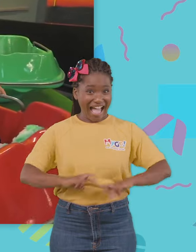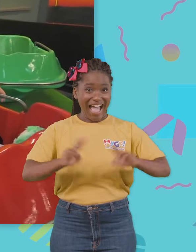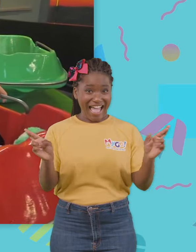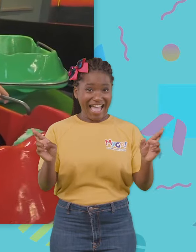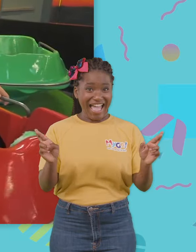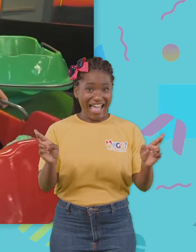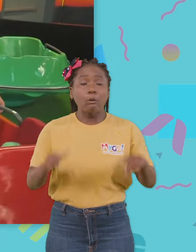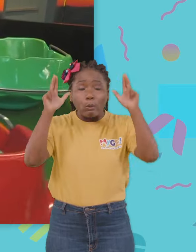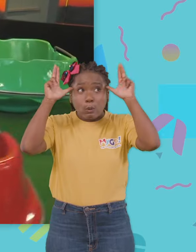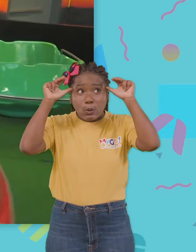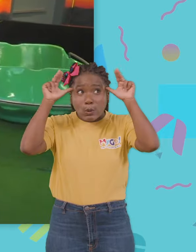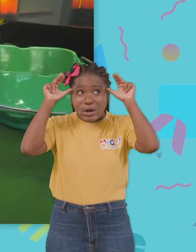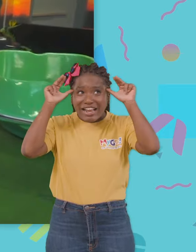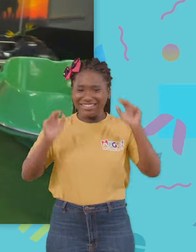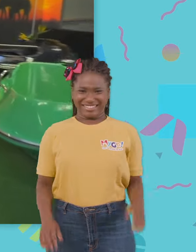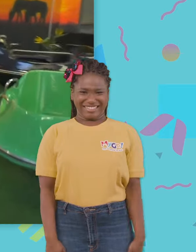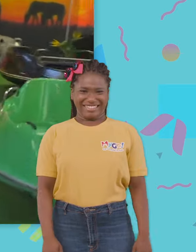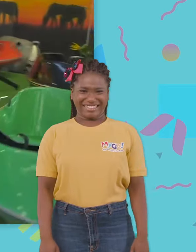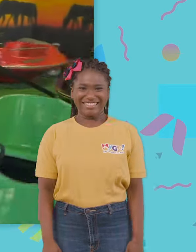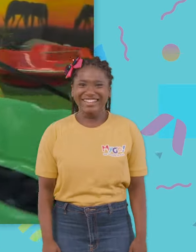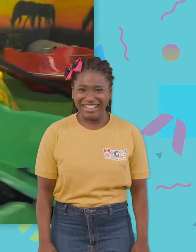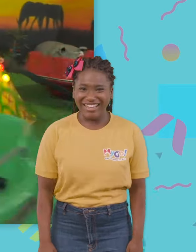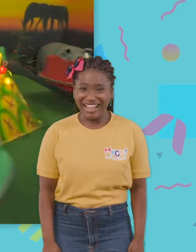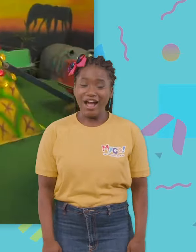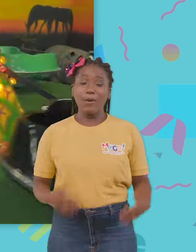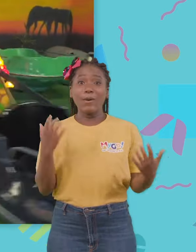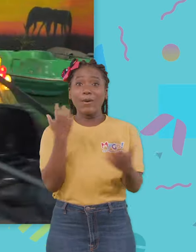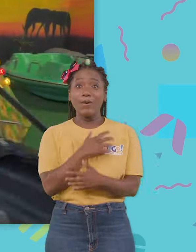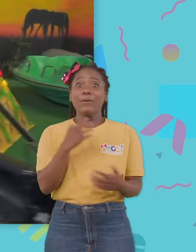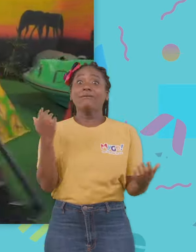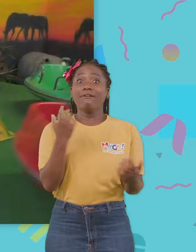ready! Horsey! Whoa!